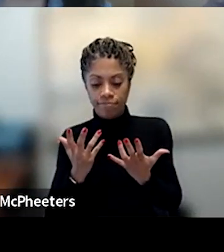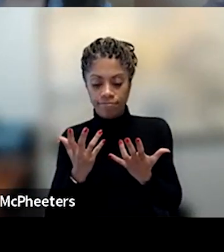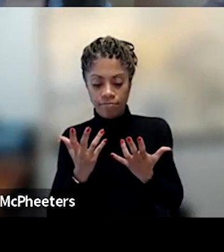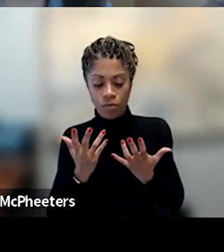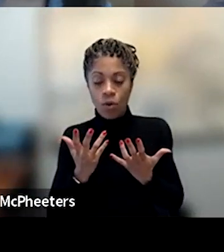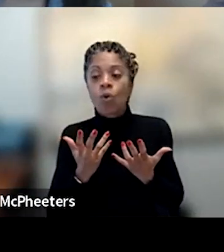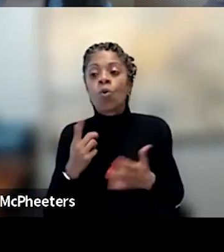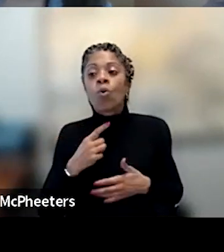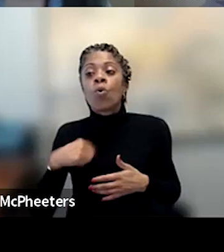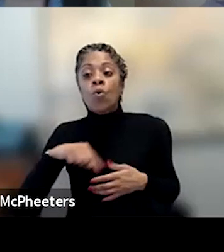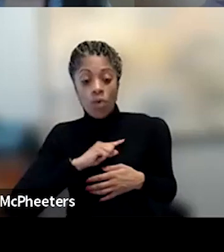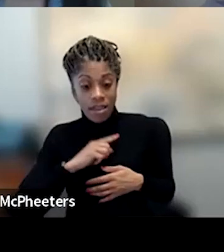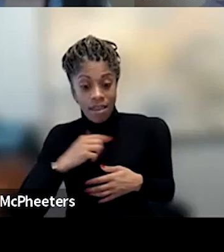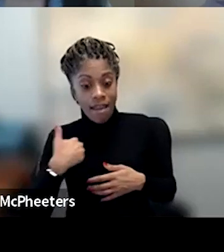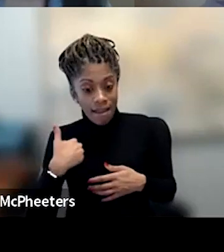consistently